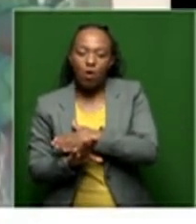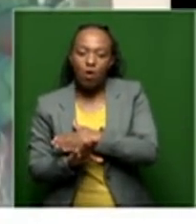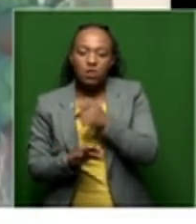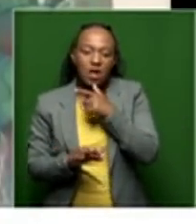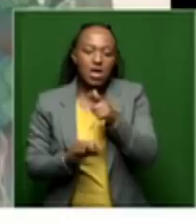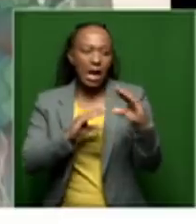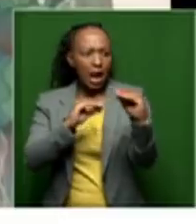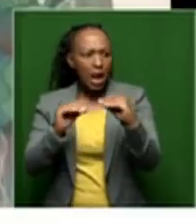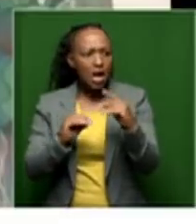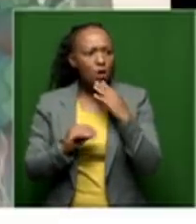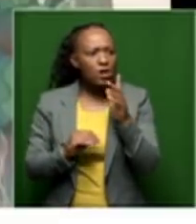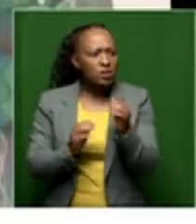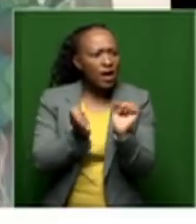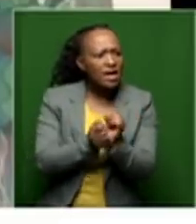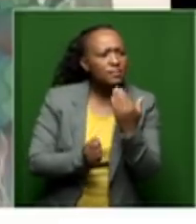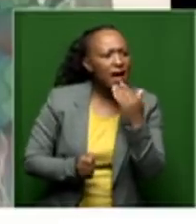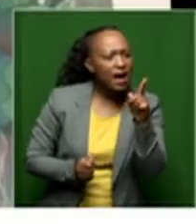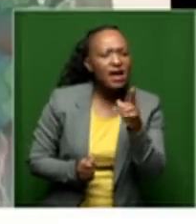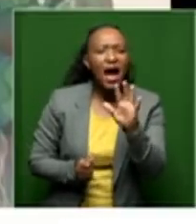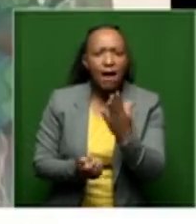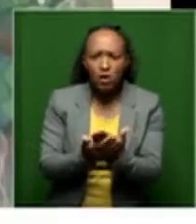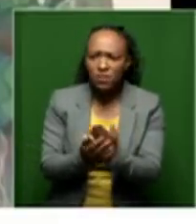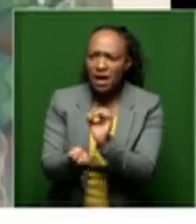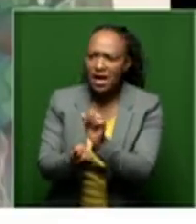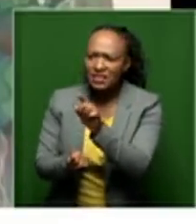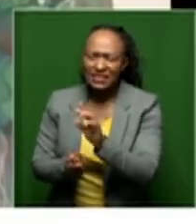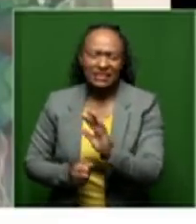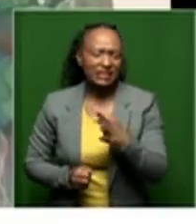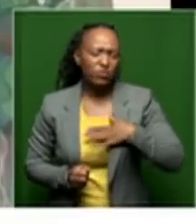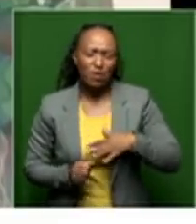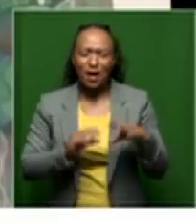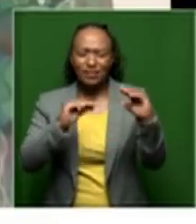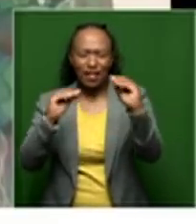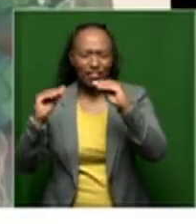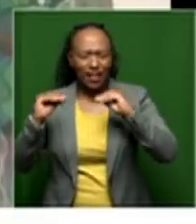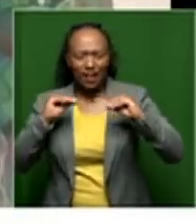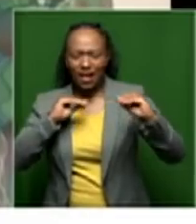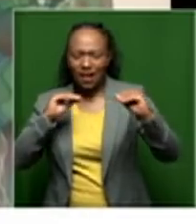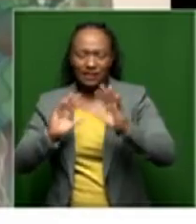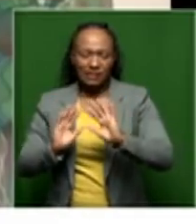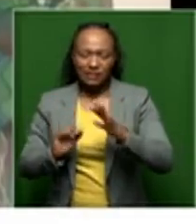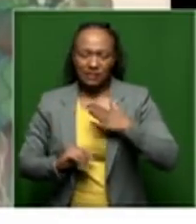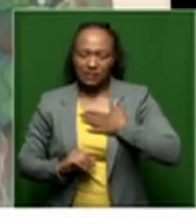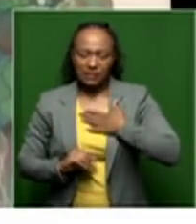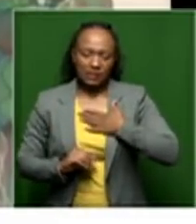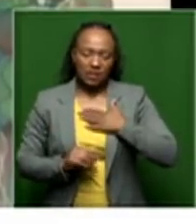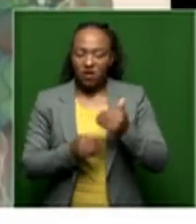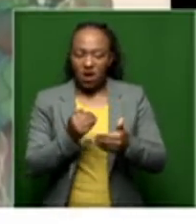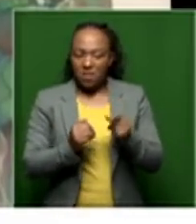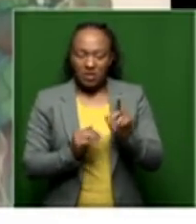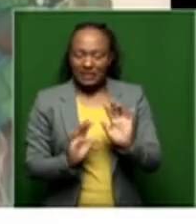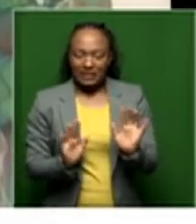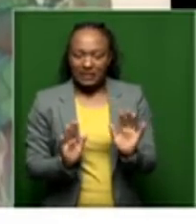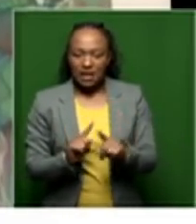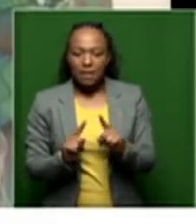of speculation, because that does, in my view, not augur well for the process. So I'm